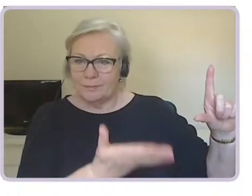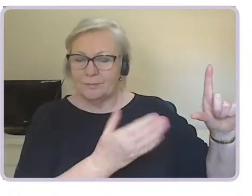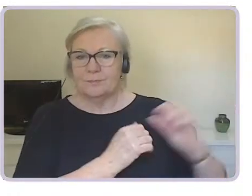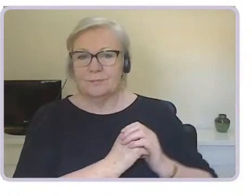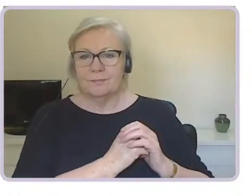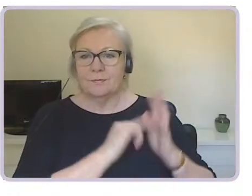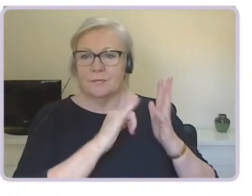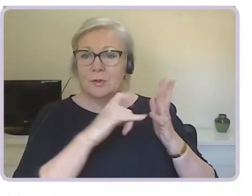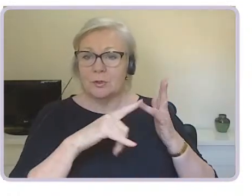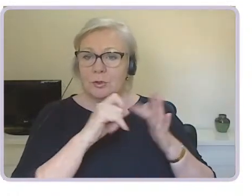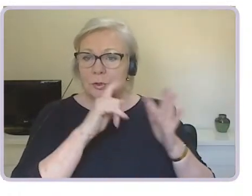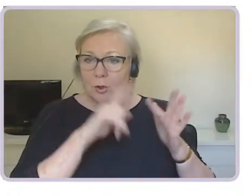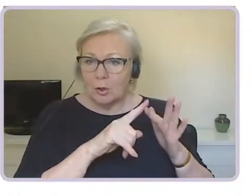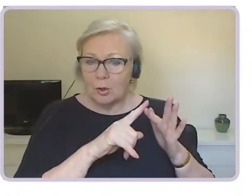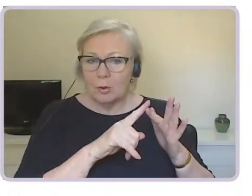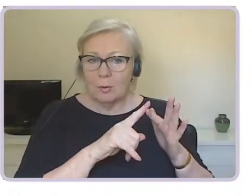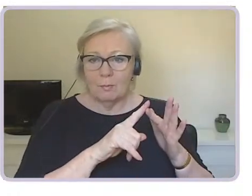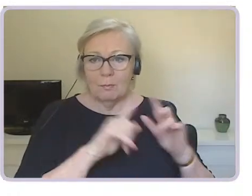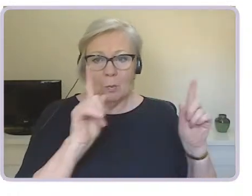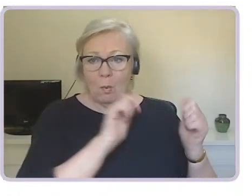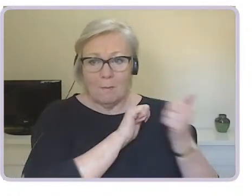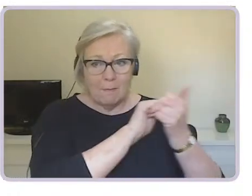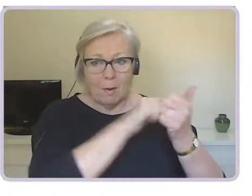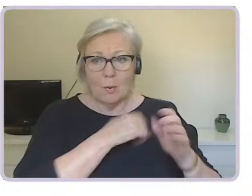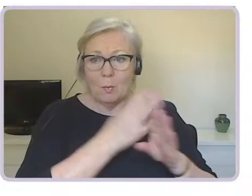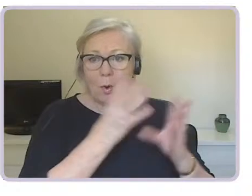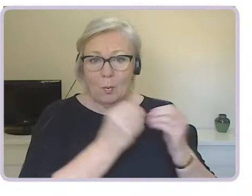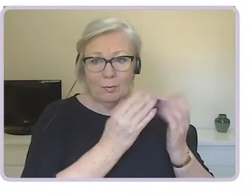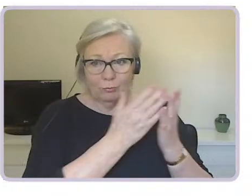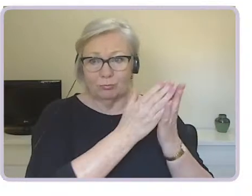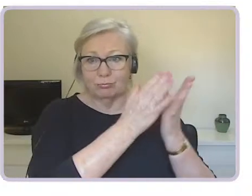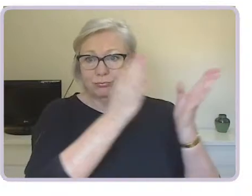and the scale of the partners with which we work. And I want to